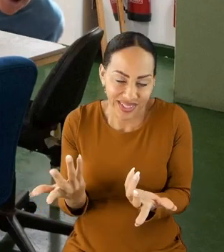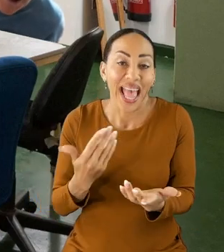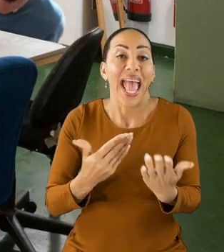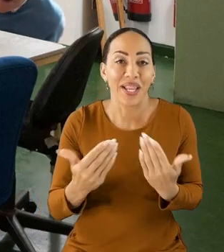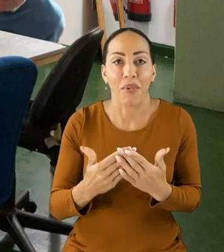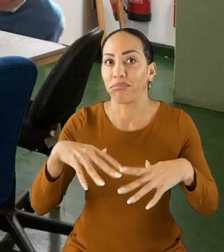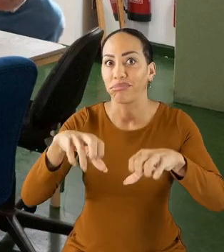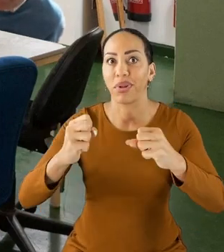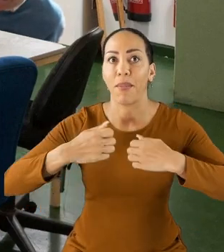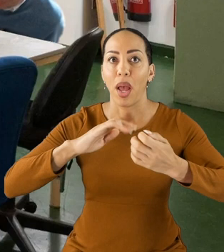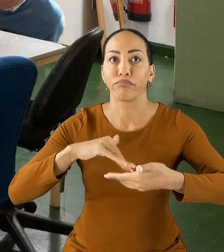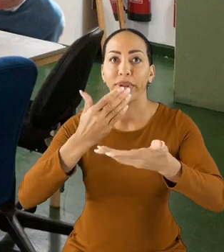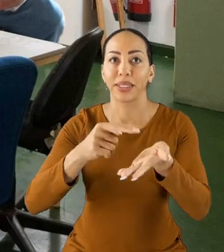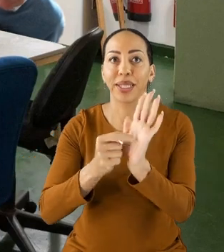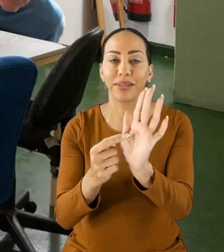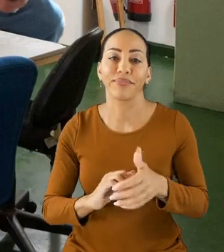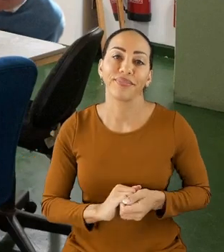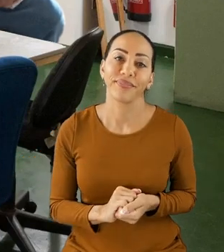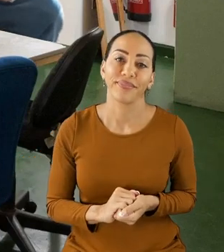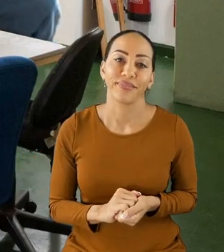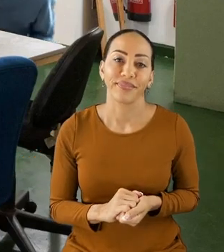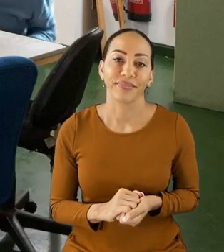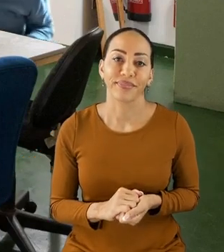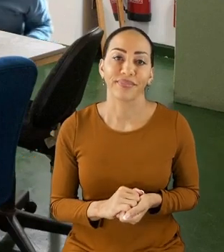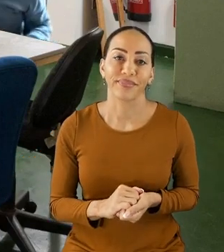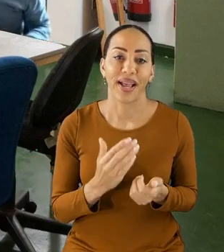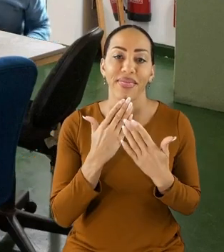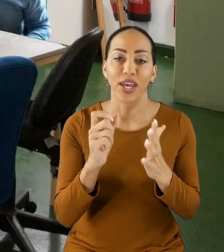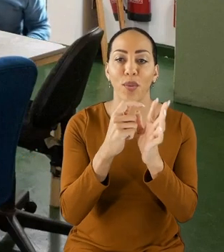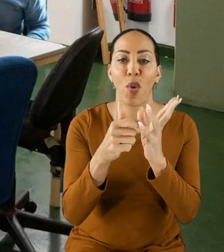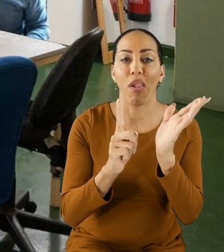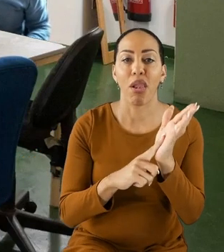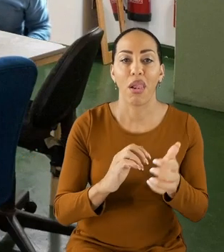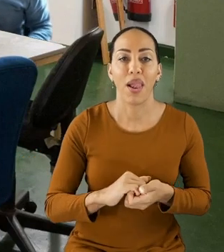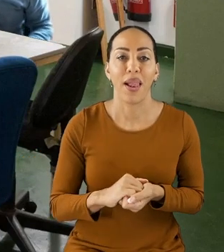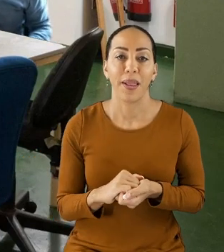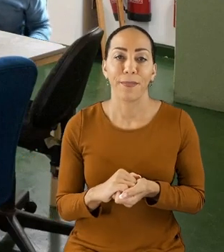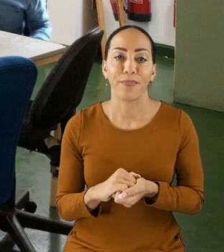there. But anyway, let's go into my presentation.